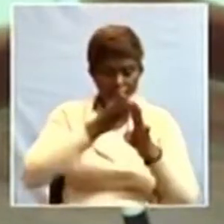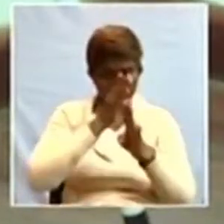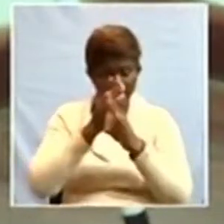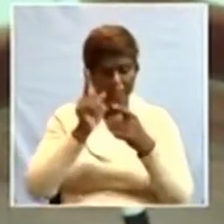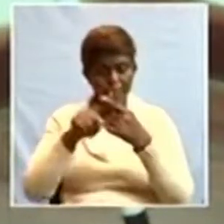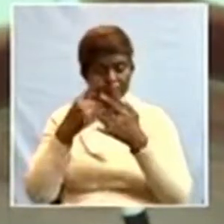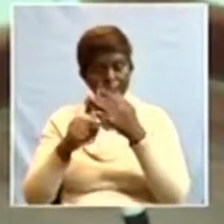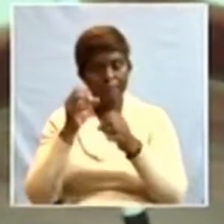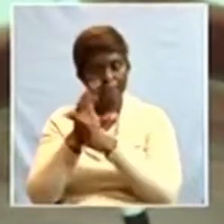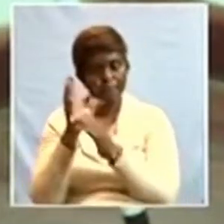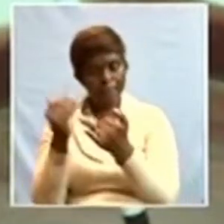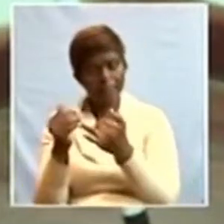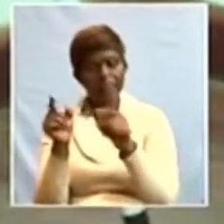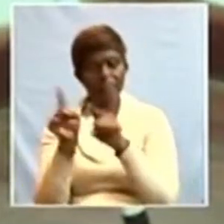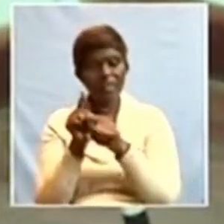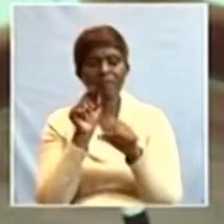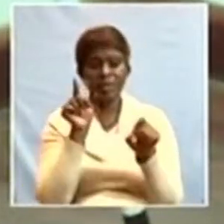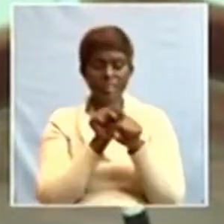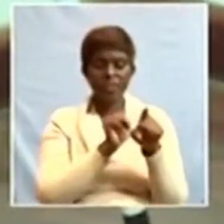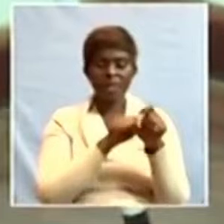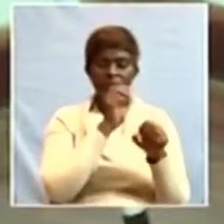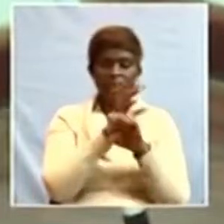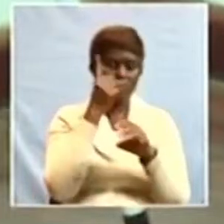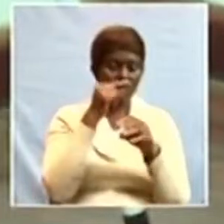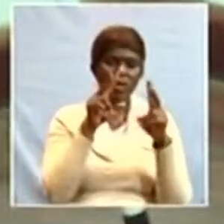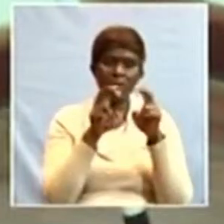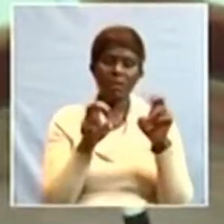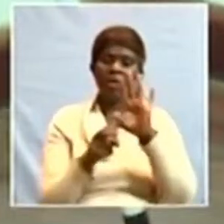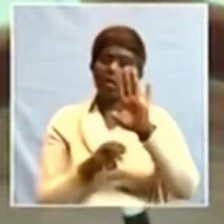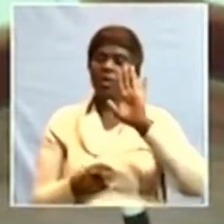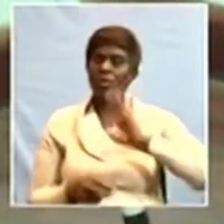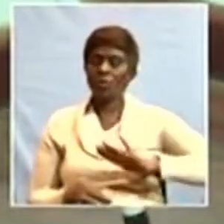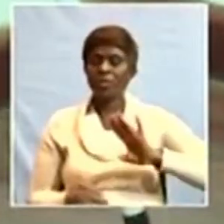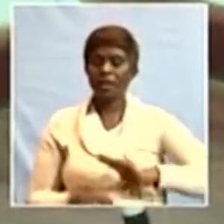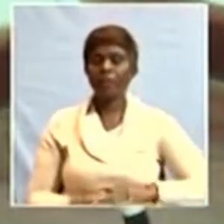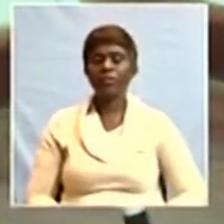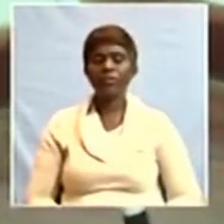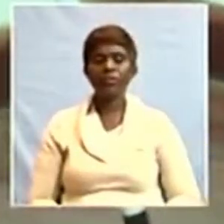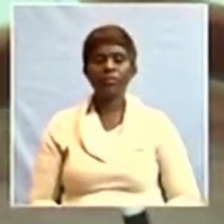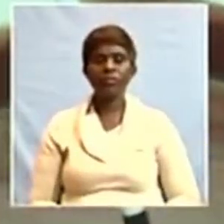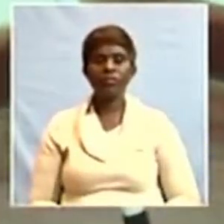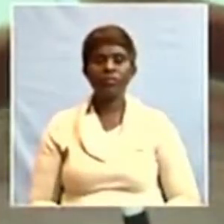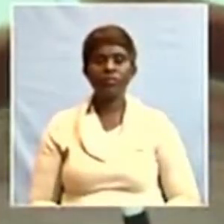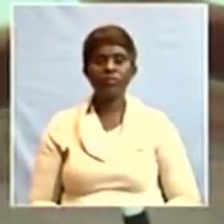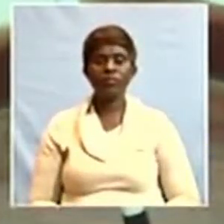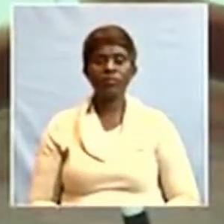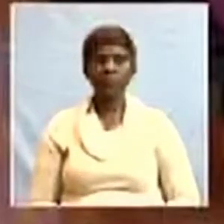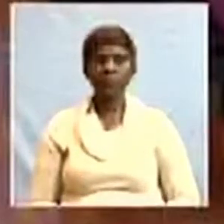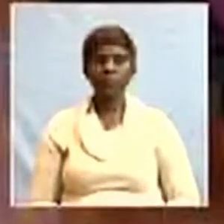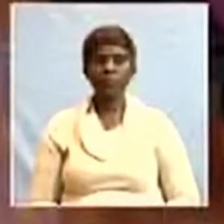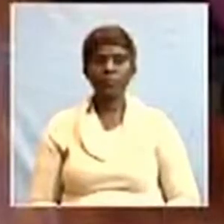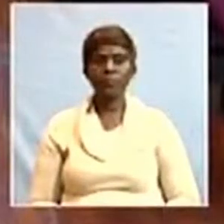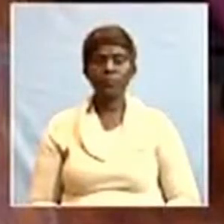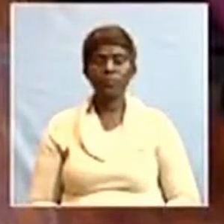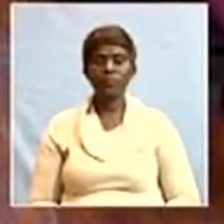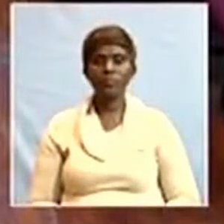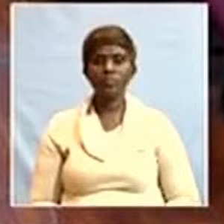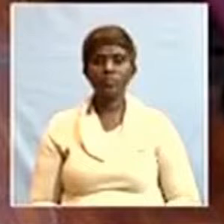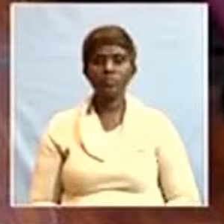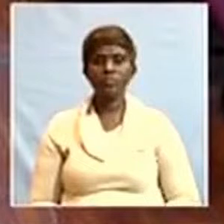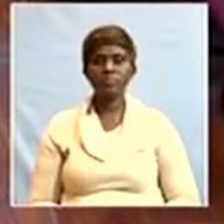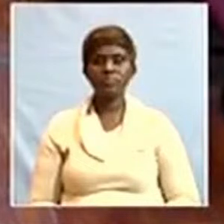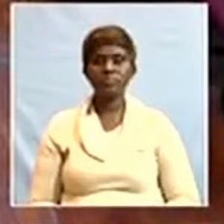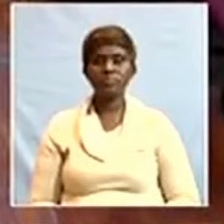is available now, and it is available for ready for verification and audit. You can walk outside and switch off your light phone.